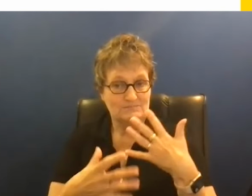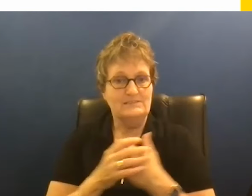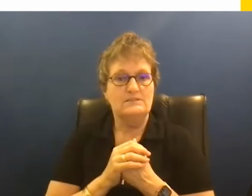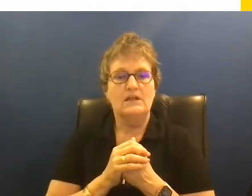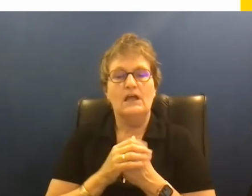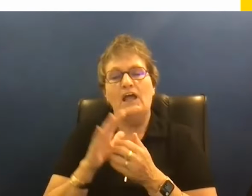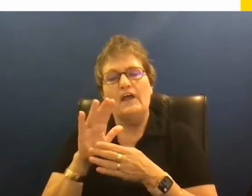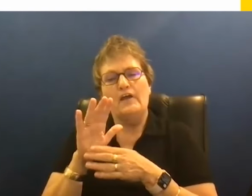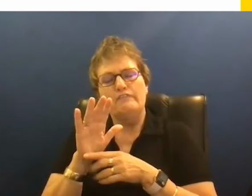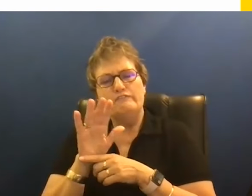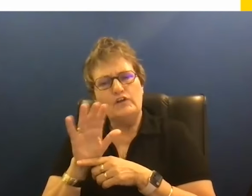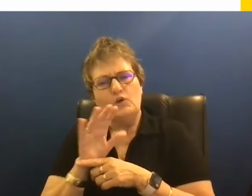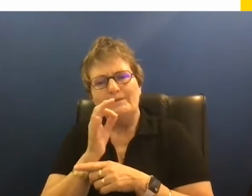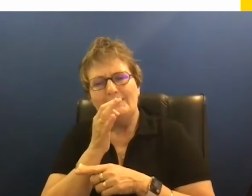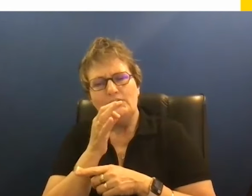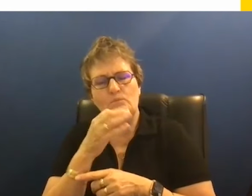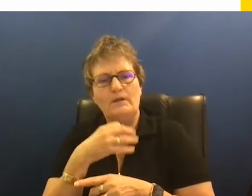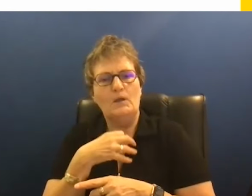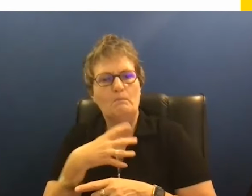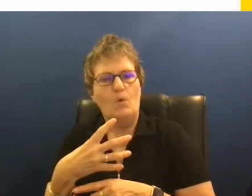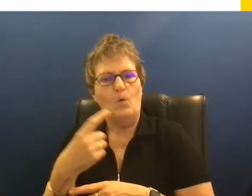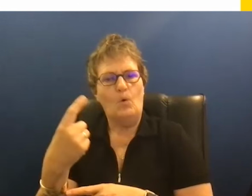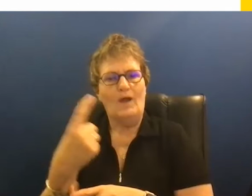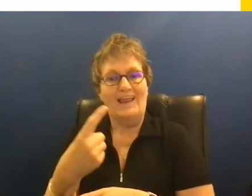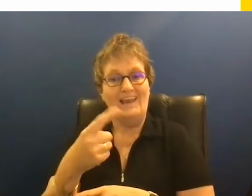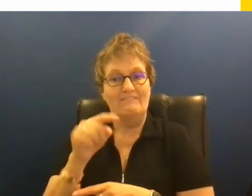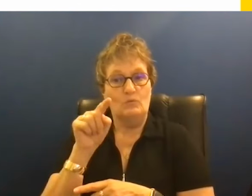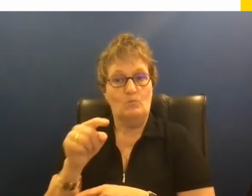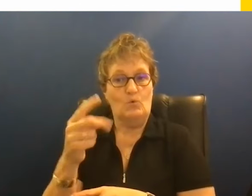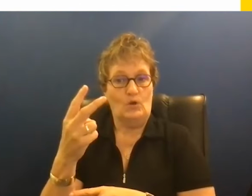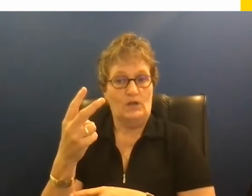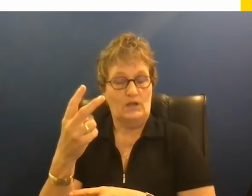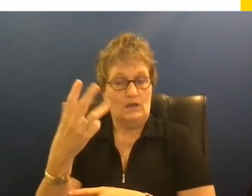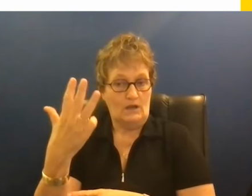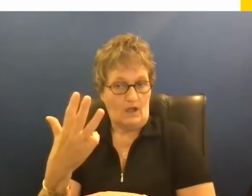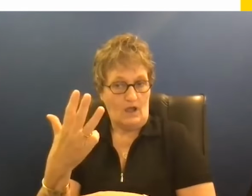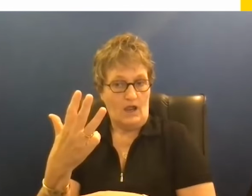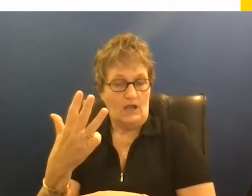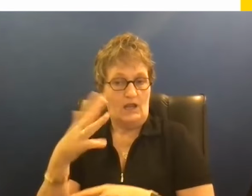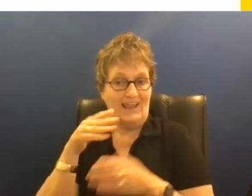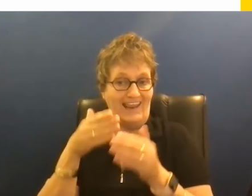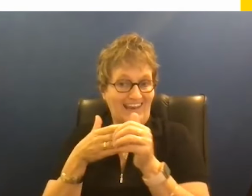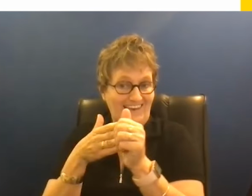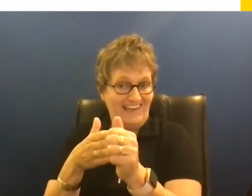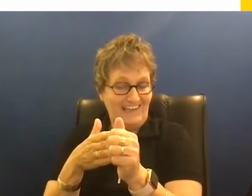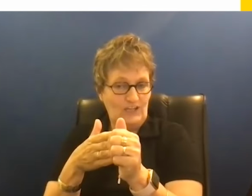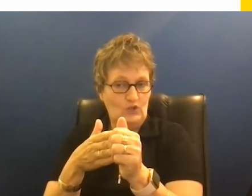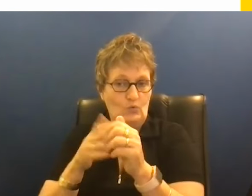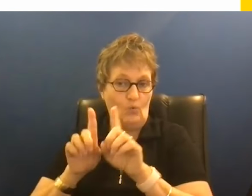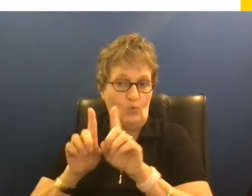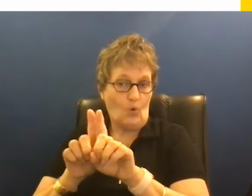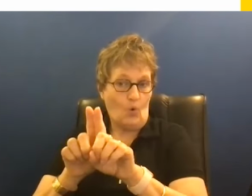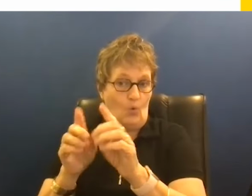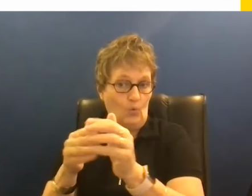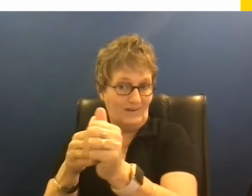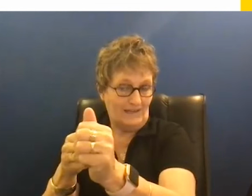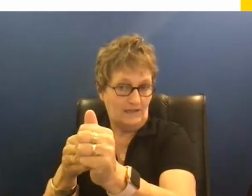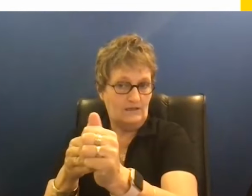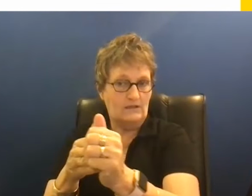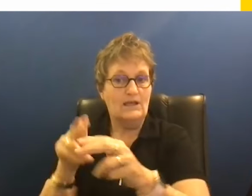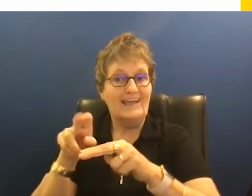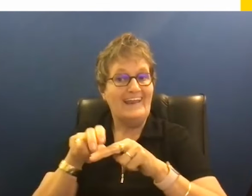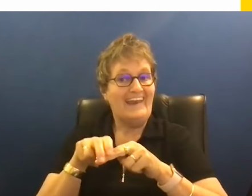better. So 11.9%, they have leads and co-leads were depicted with disability. So Netflix is